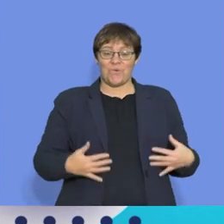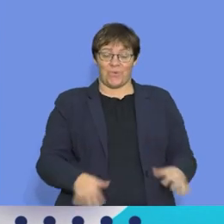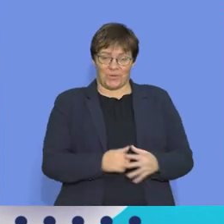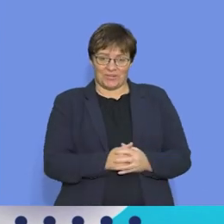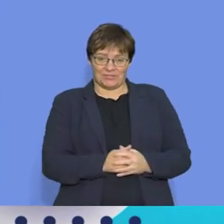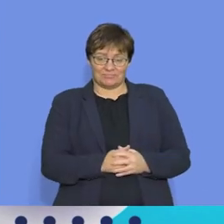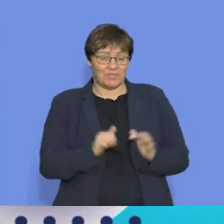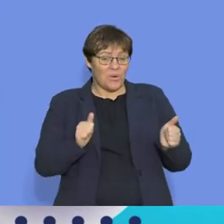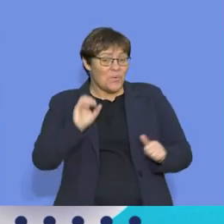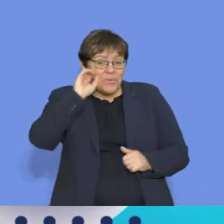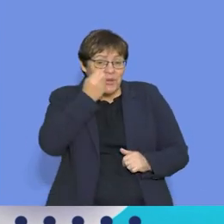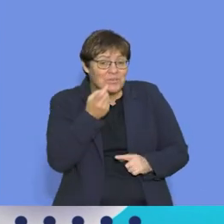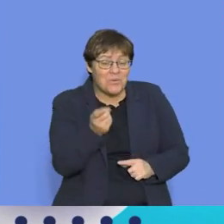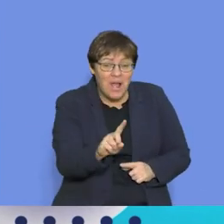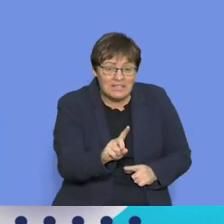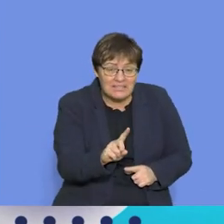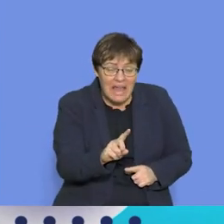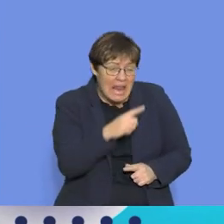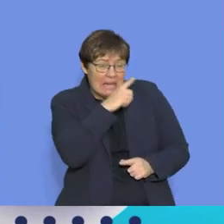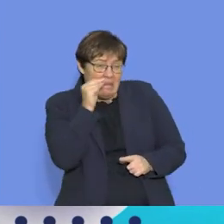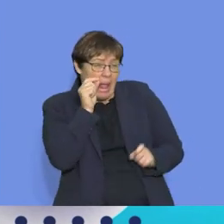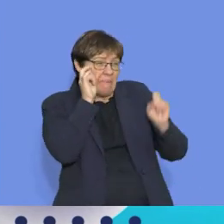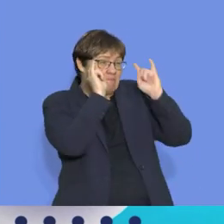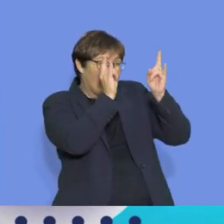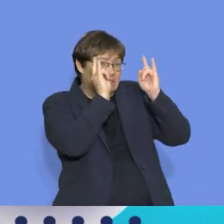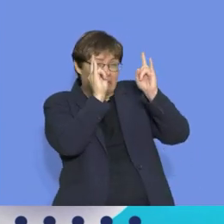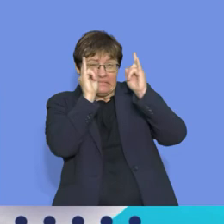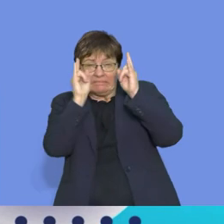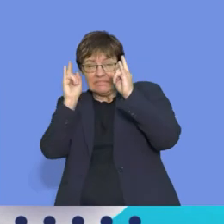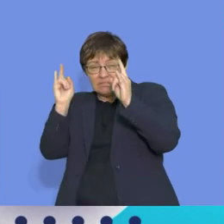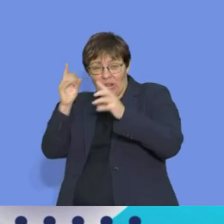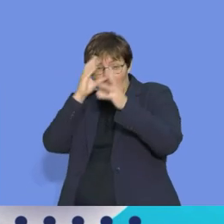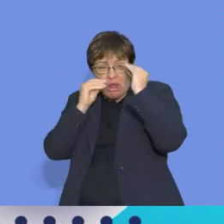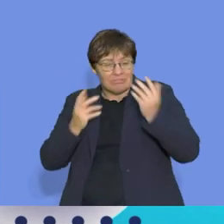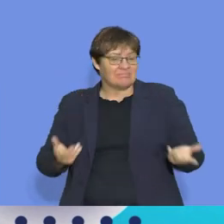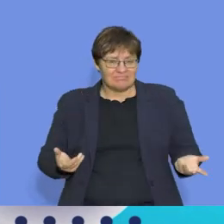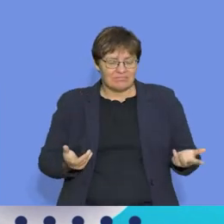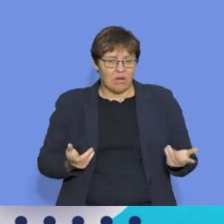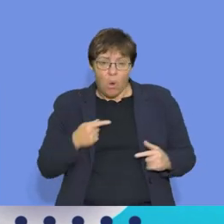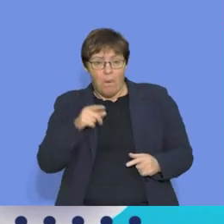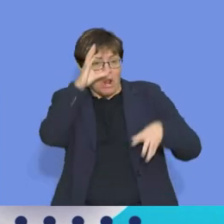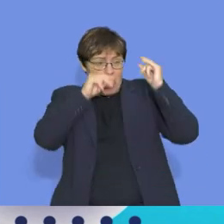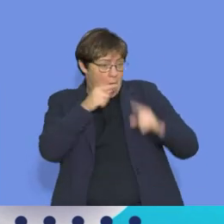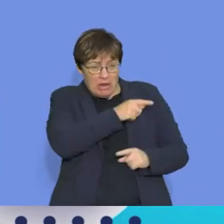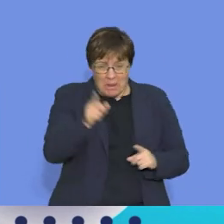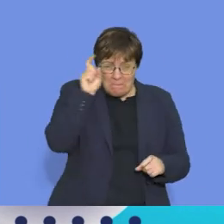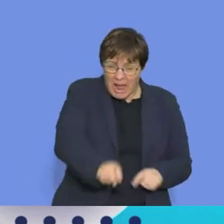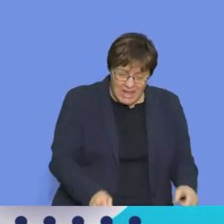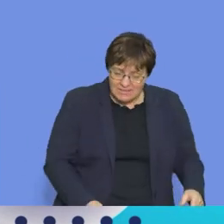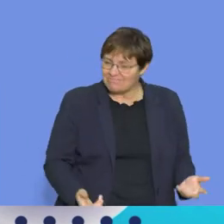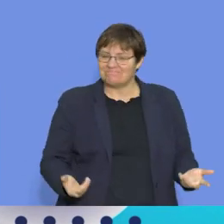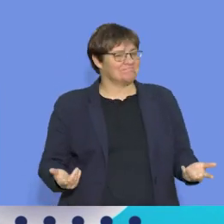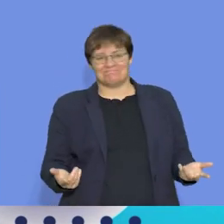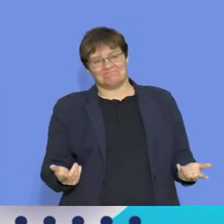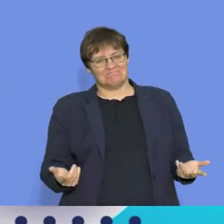of our country is. The good news is you don't actually have to learn any of these. I'm showing them to